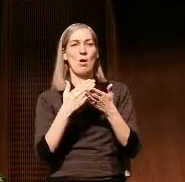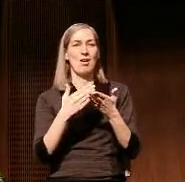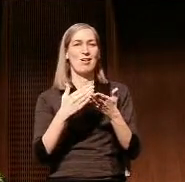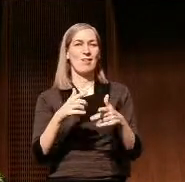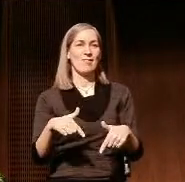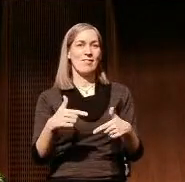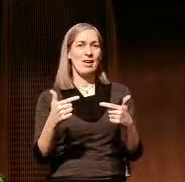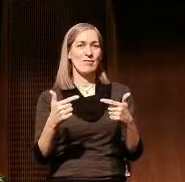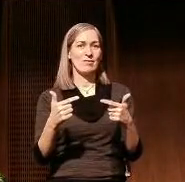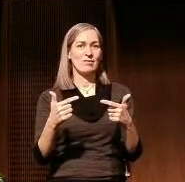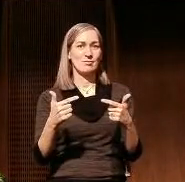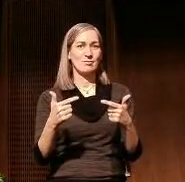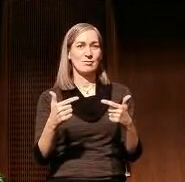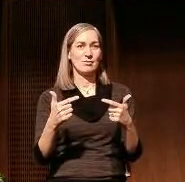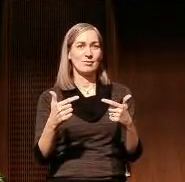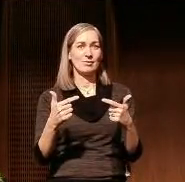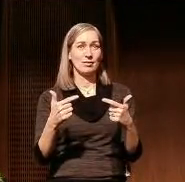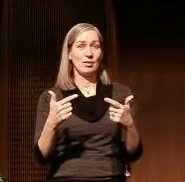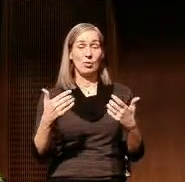there is Jesus.